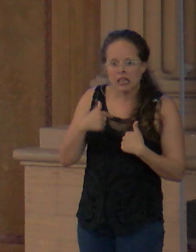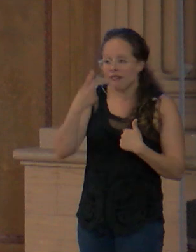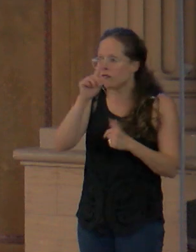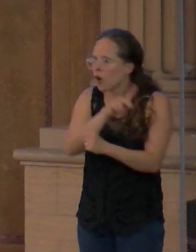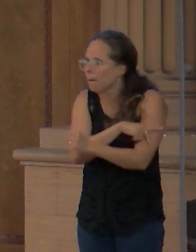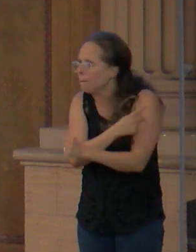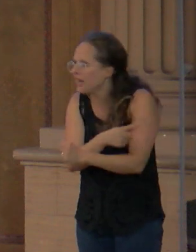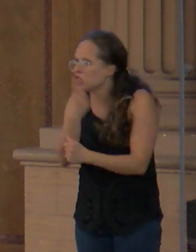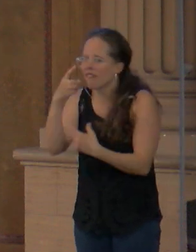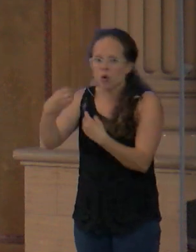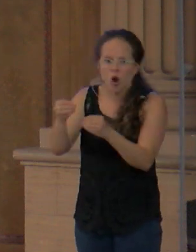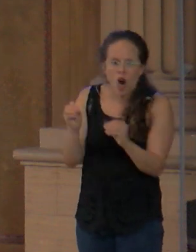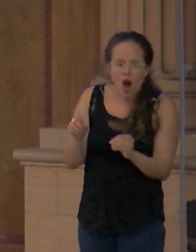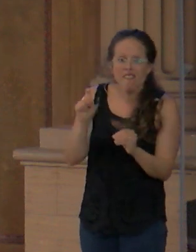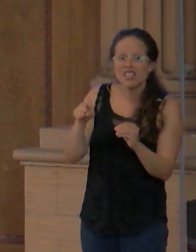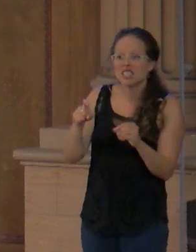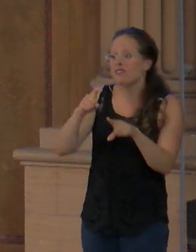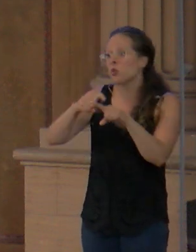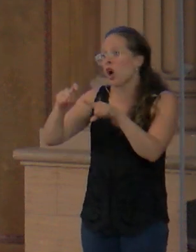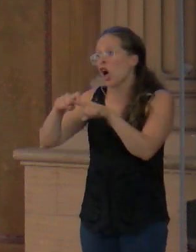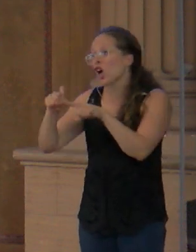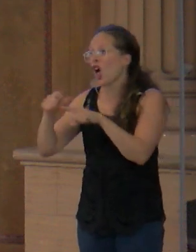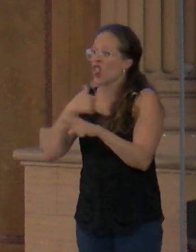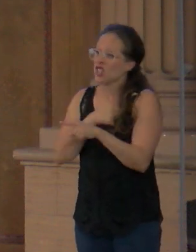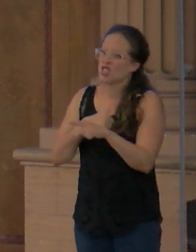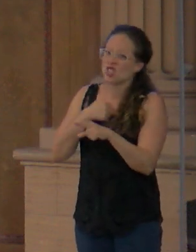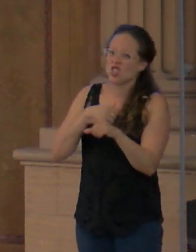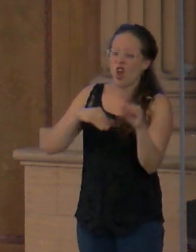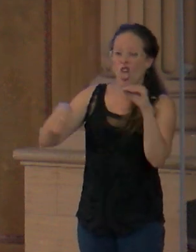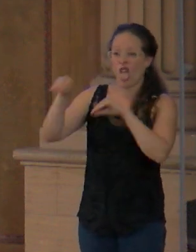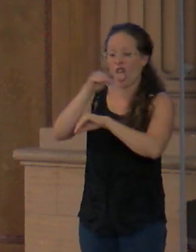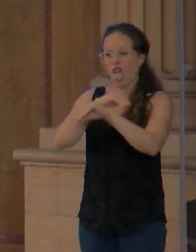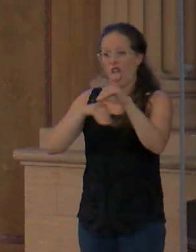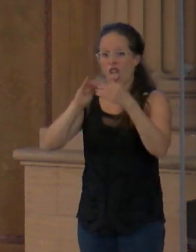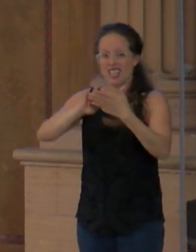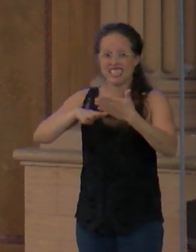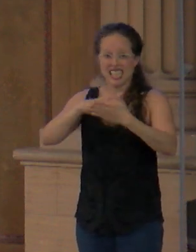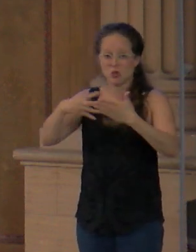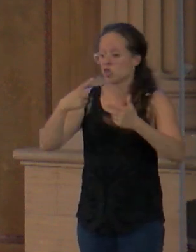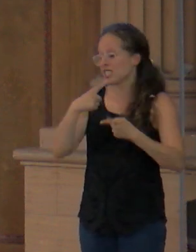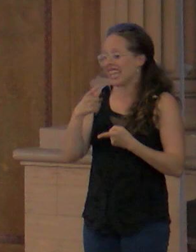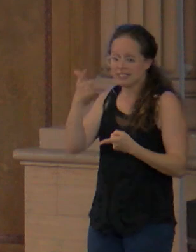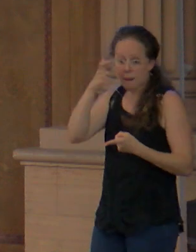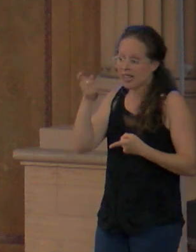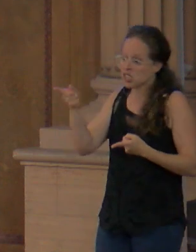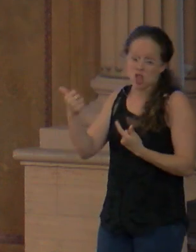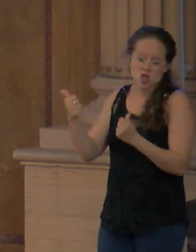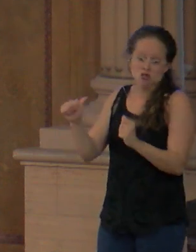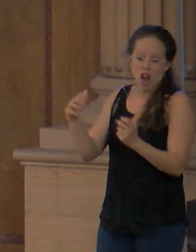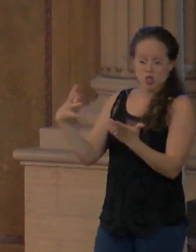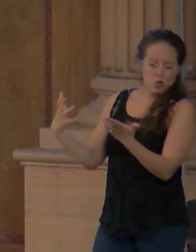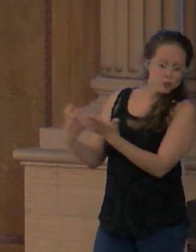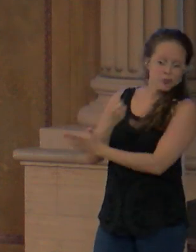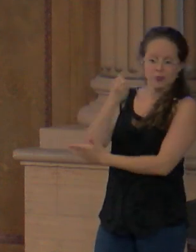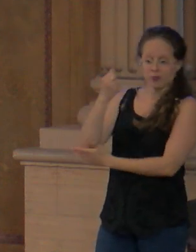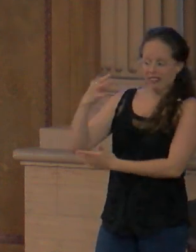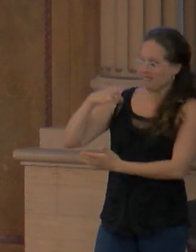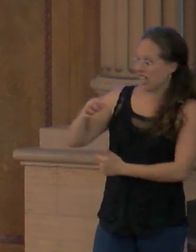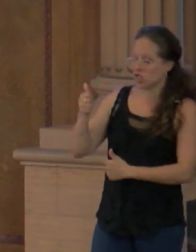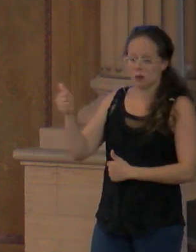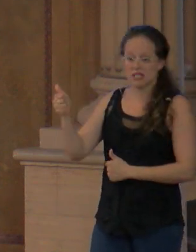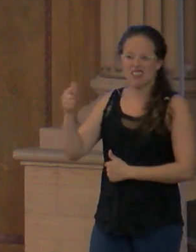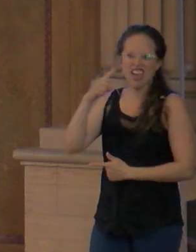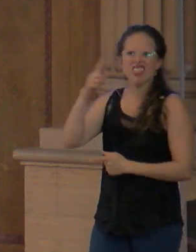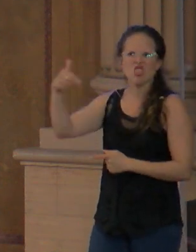patients, they have to call everybody who's got an appointment on the calendar and change all of that. And she says it's because they're just trying to advantage themselves. She thinks they're all just going to the